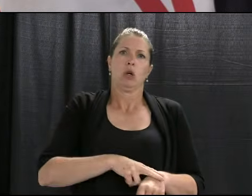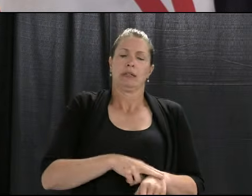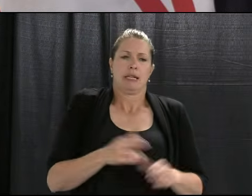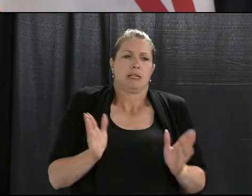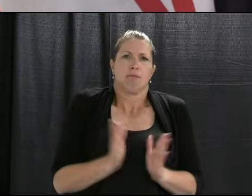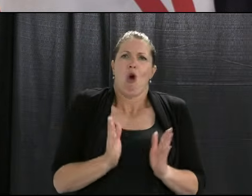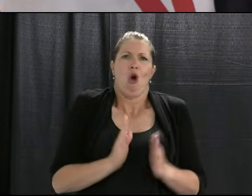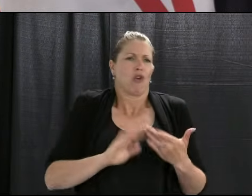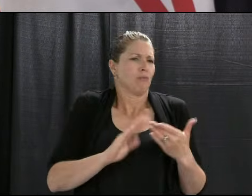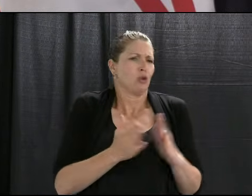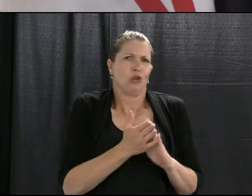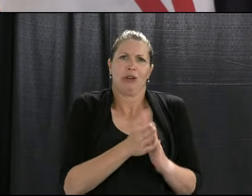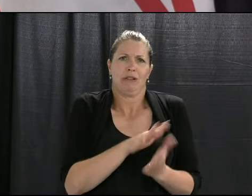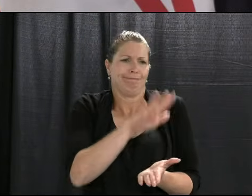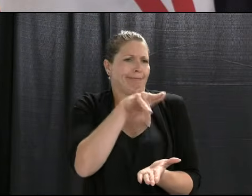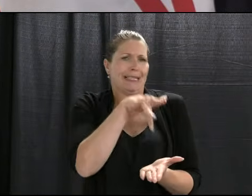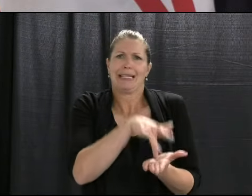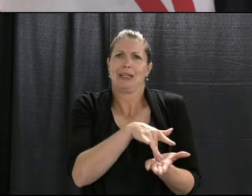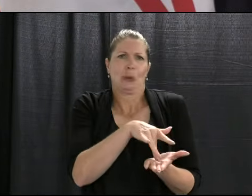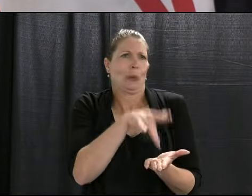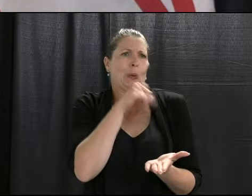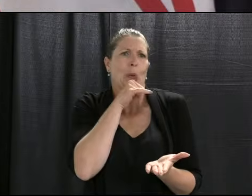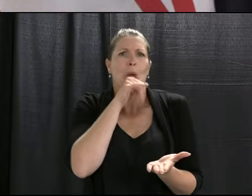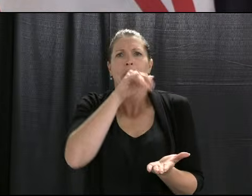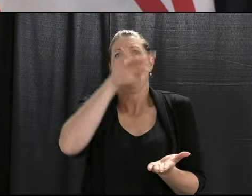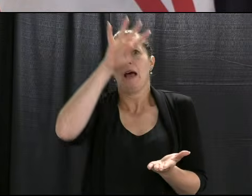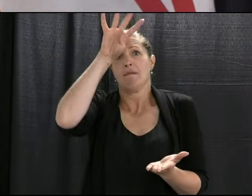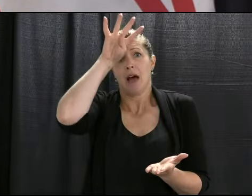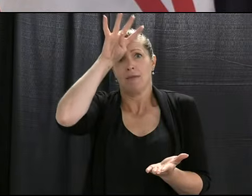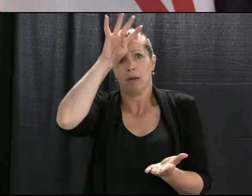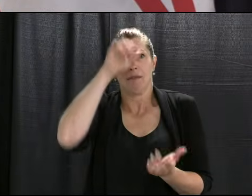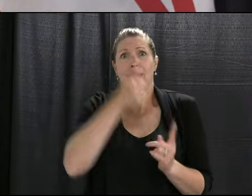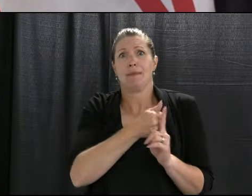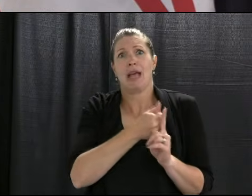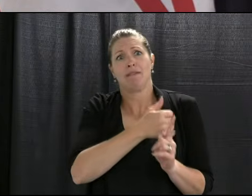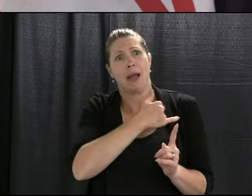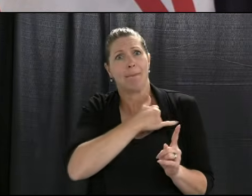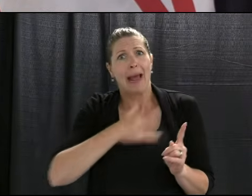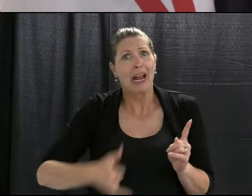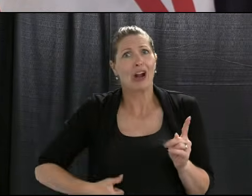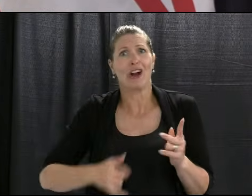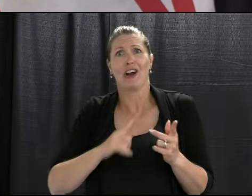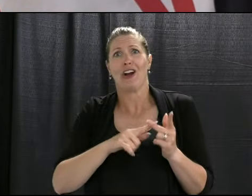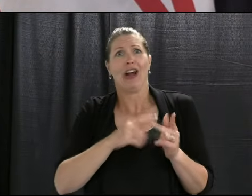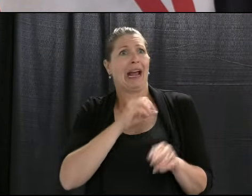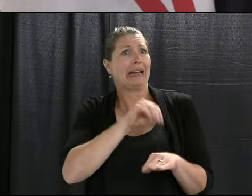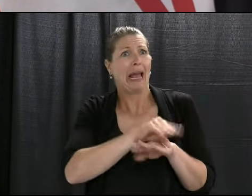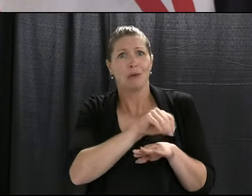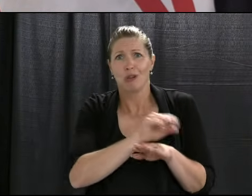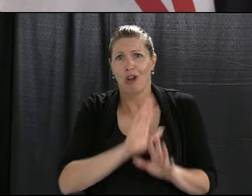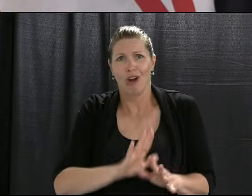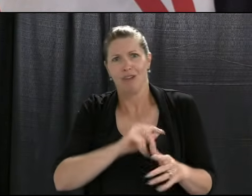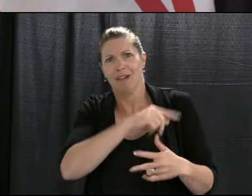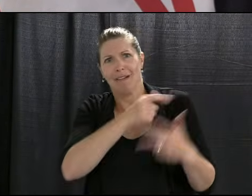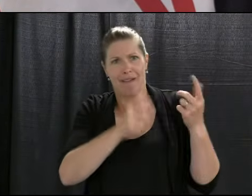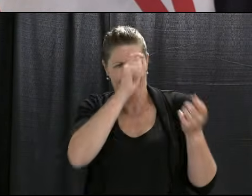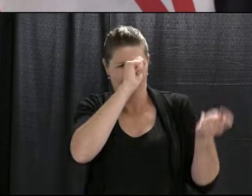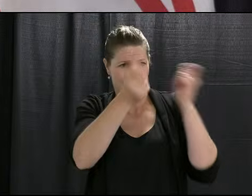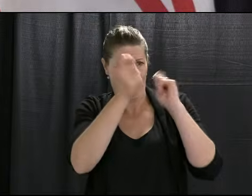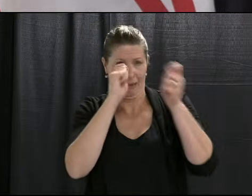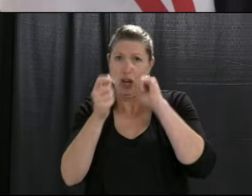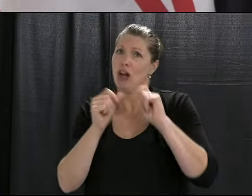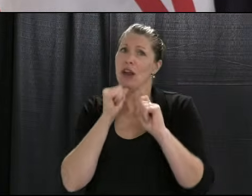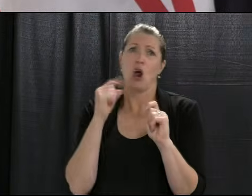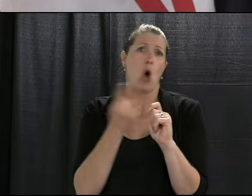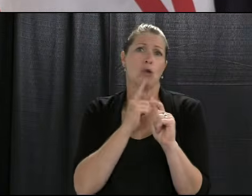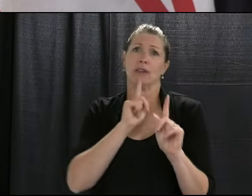communities. So many fire chiefs are the mayor and councillor as well. They do so much work, and as I said yesterday, they don't only respond to fires,